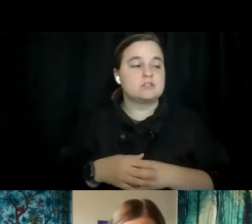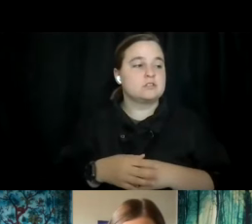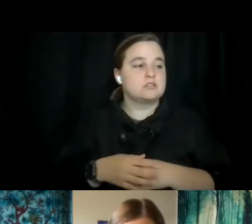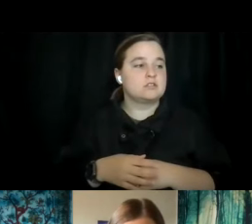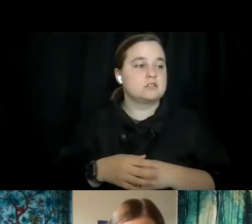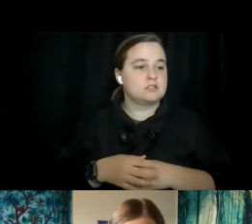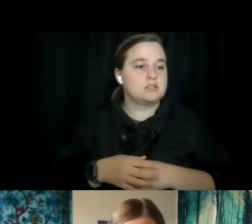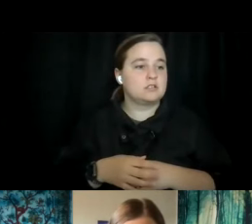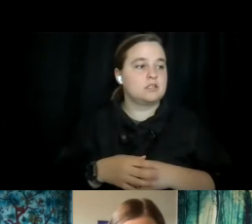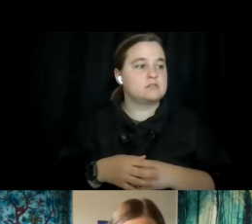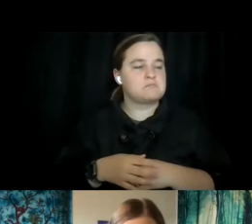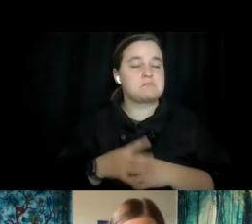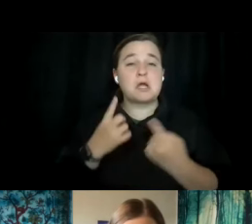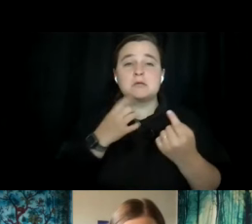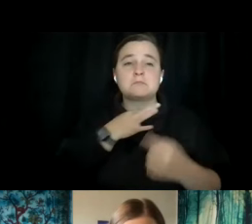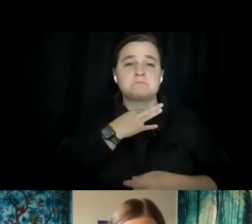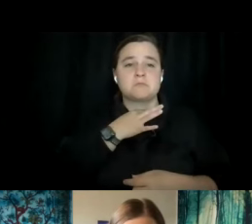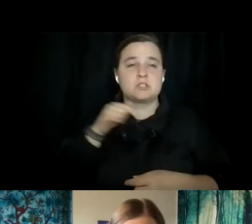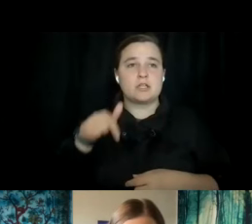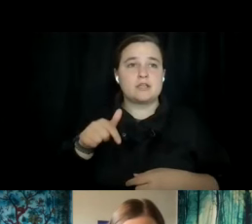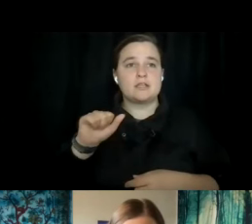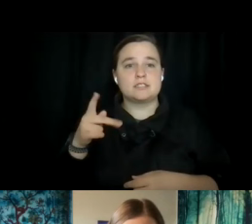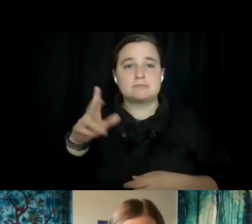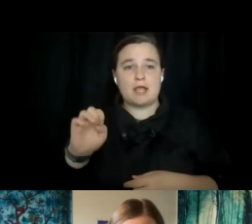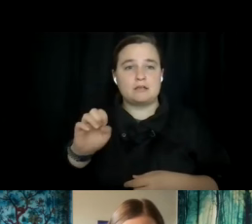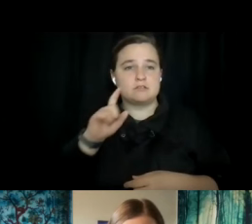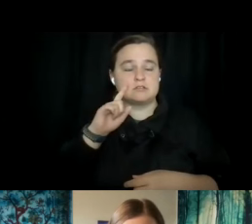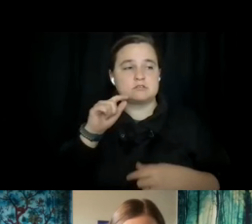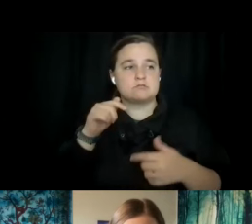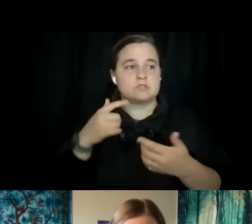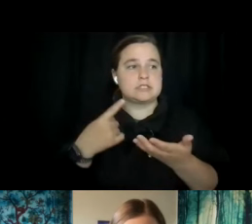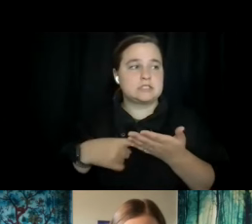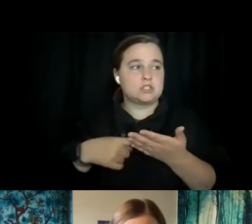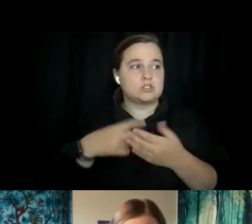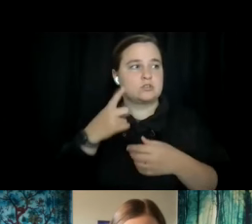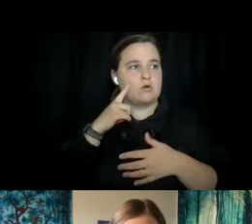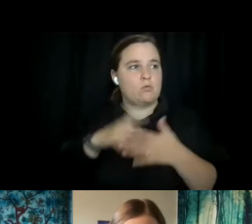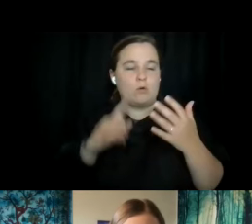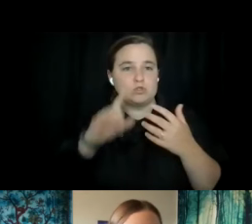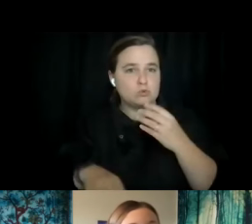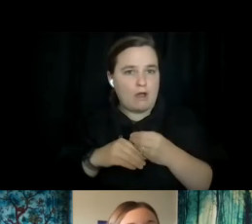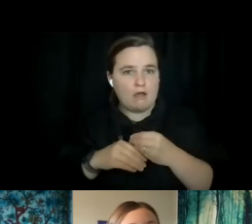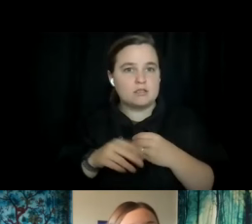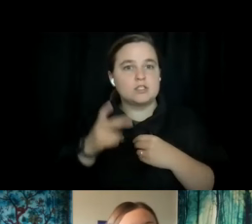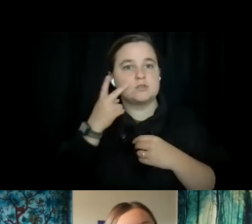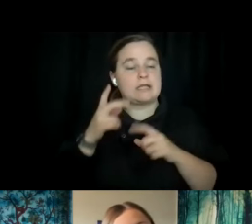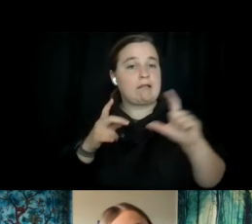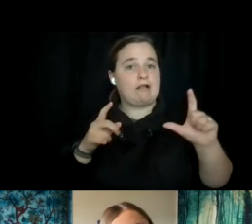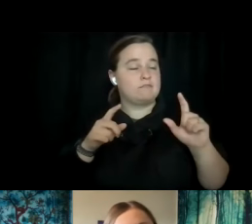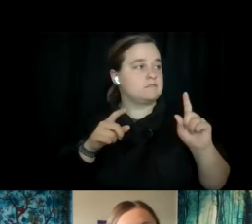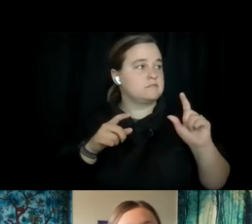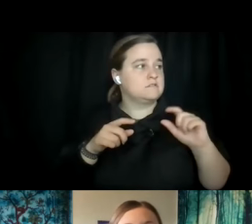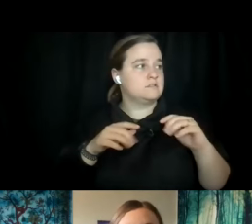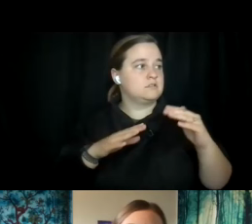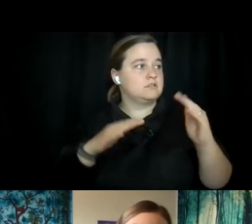of traumas would you add to this? So you see on the upper left-hand corner, I